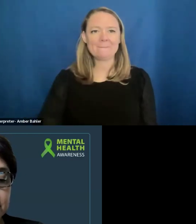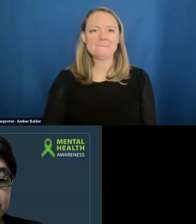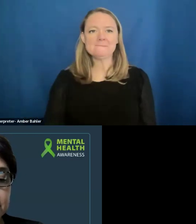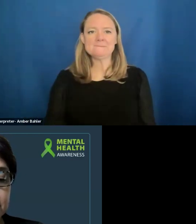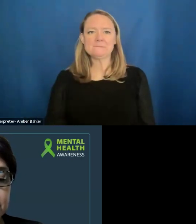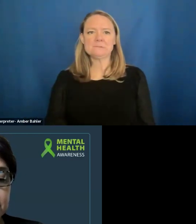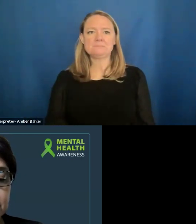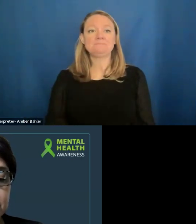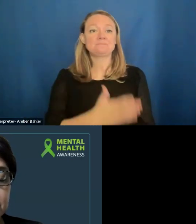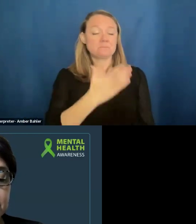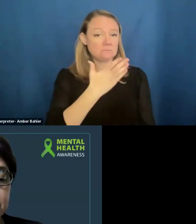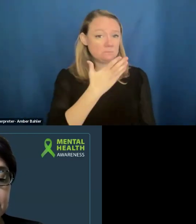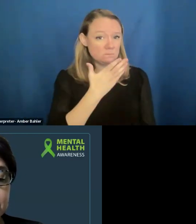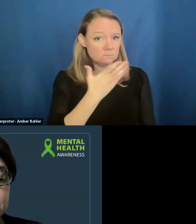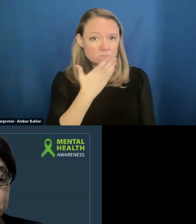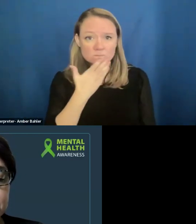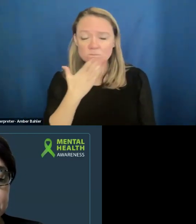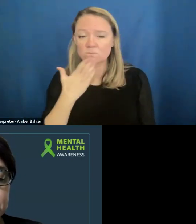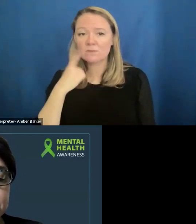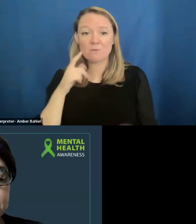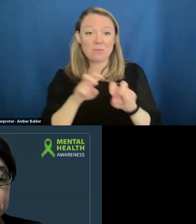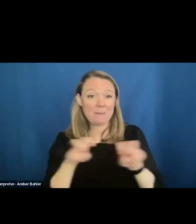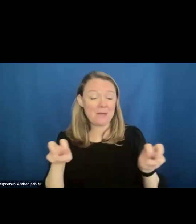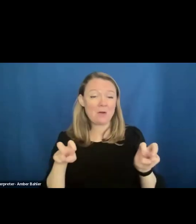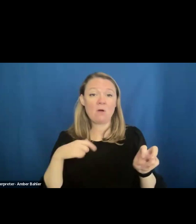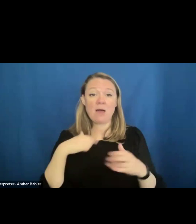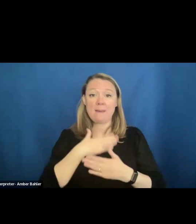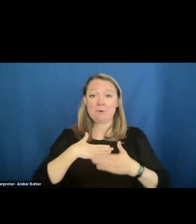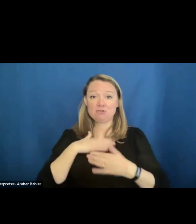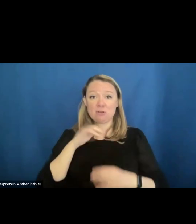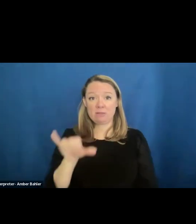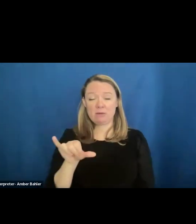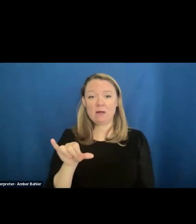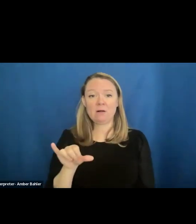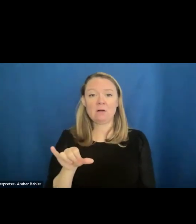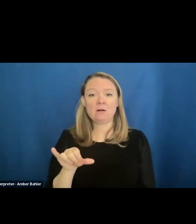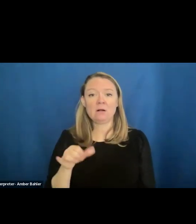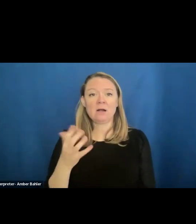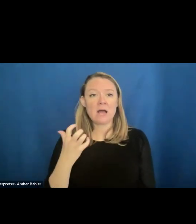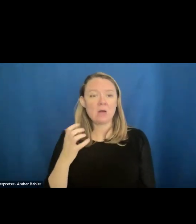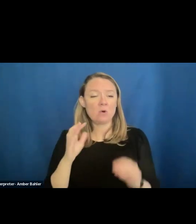Thank you, everyone on the panel. I really appreciate it. I just want to speak to